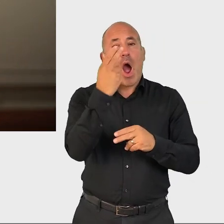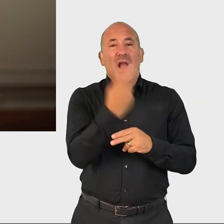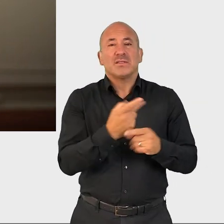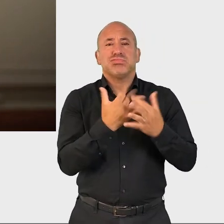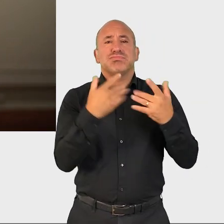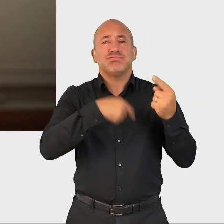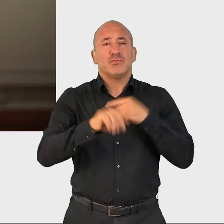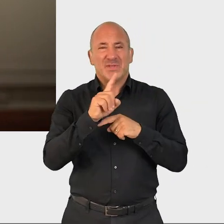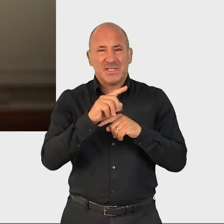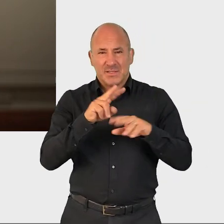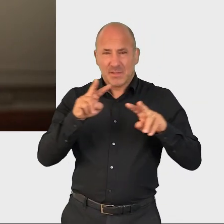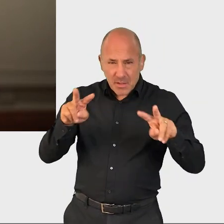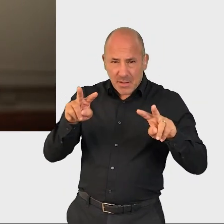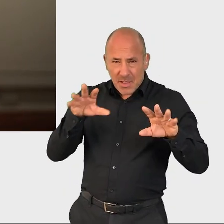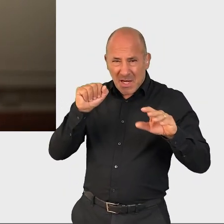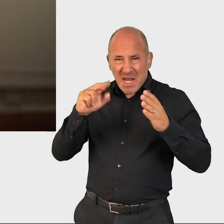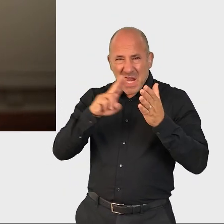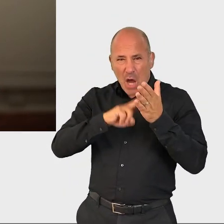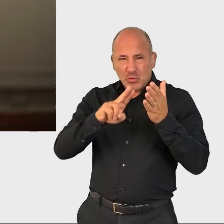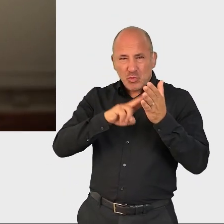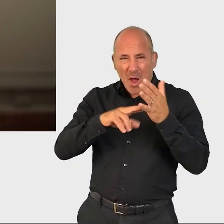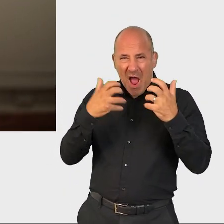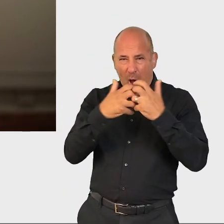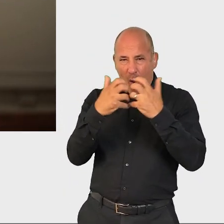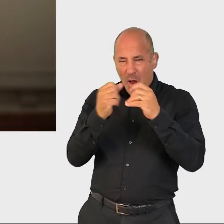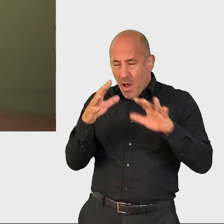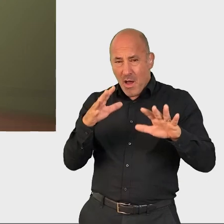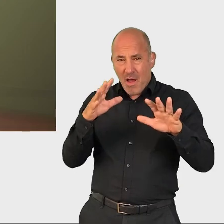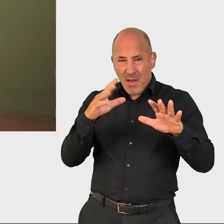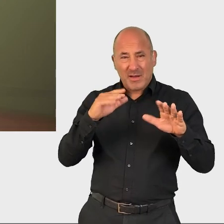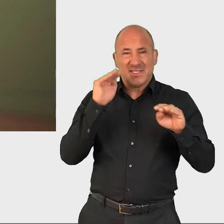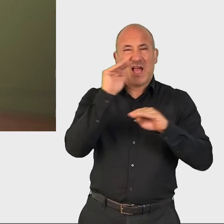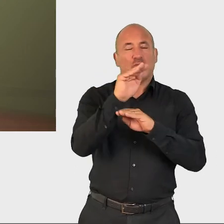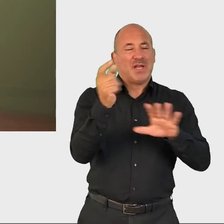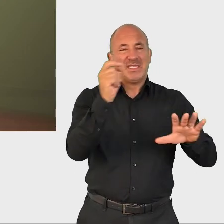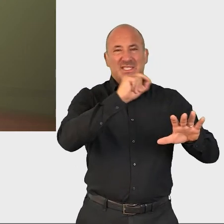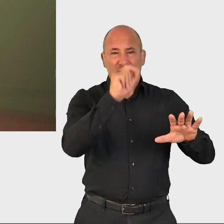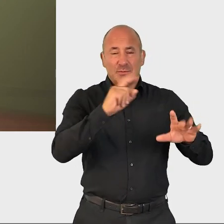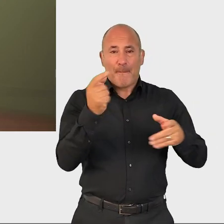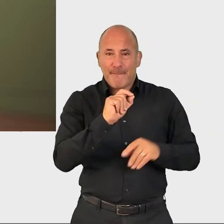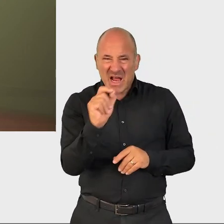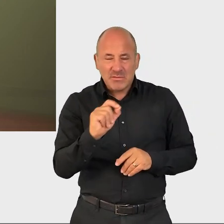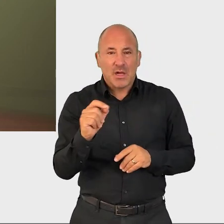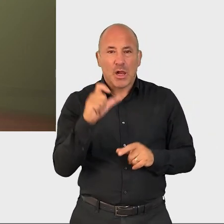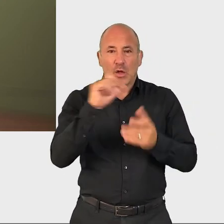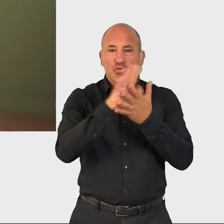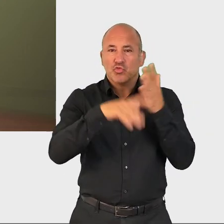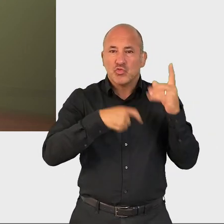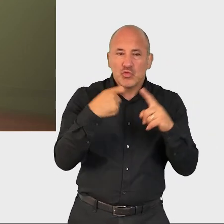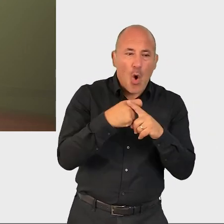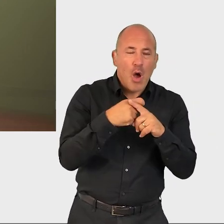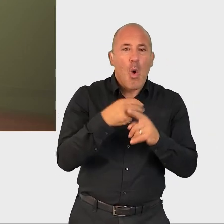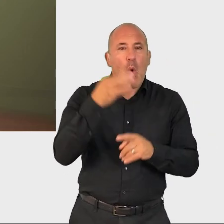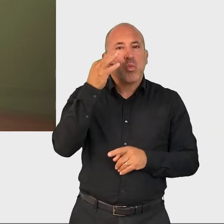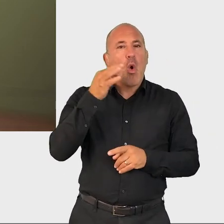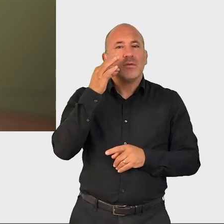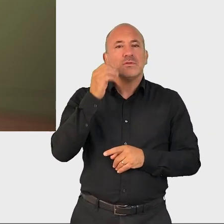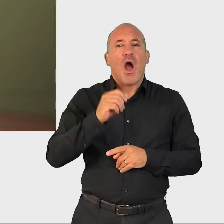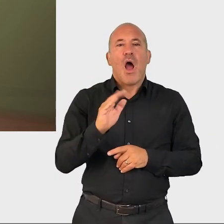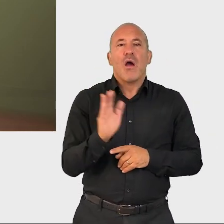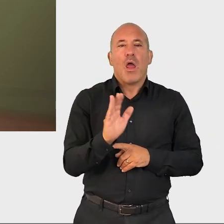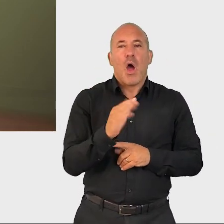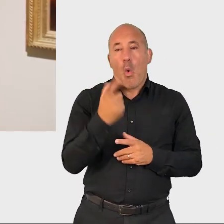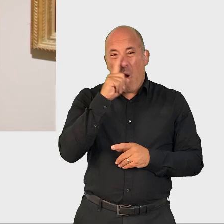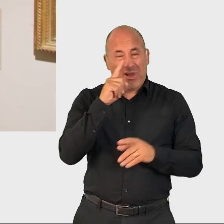to many artists in seizing a fleeting effect of nature was the outdoor sketch, in pencil, chalk, watercolour or